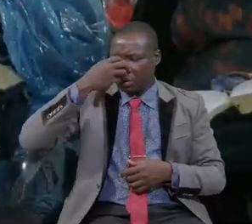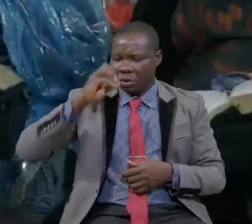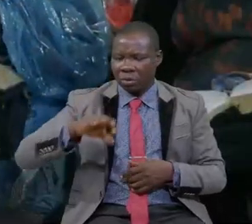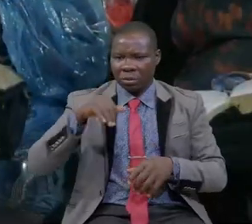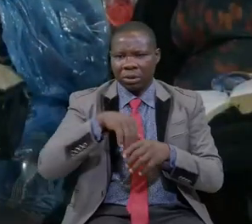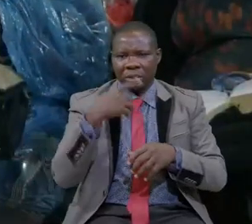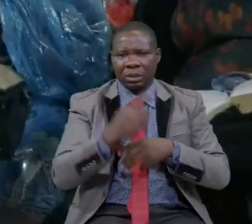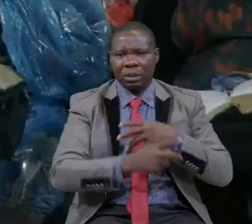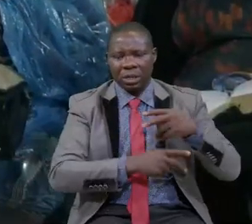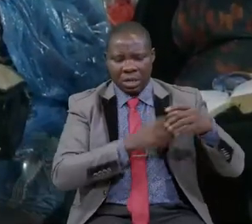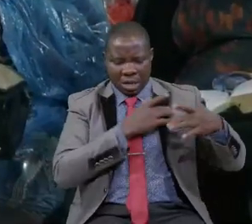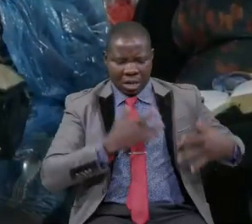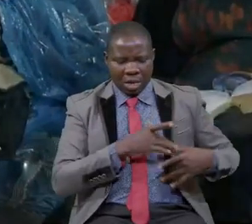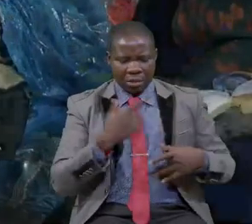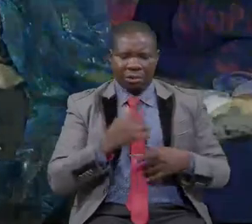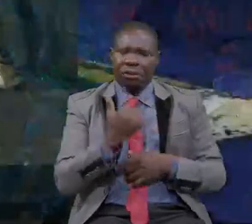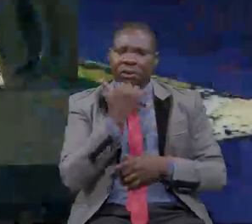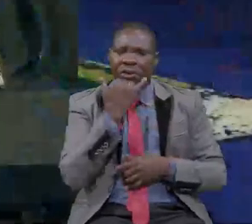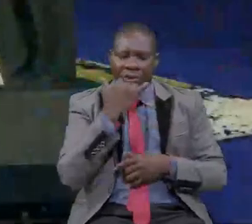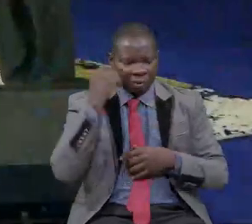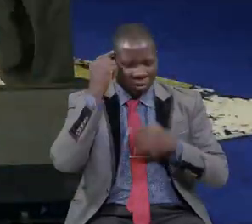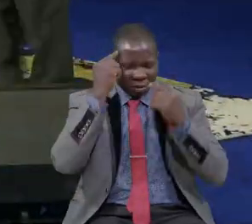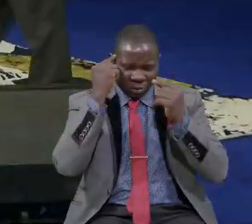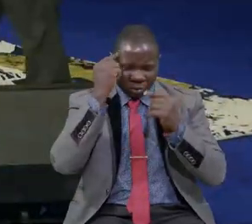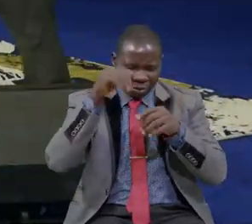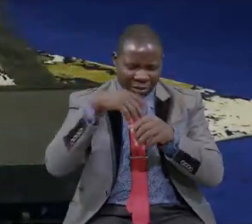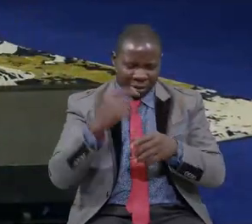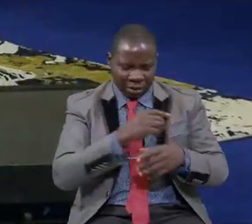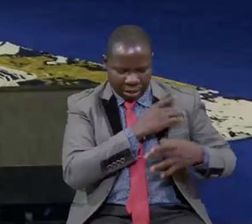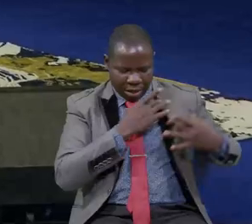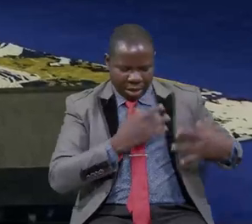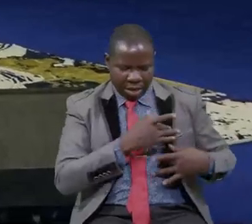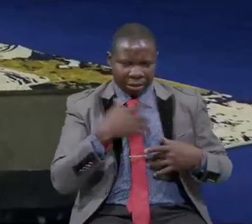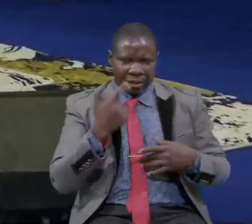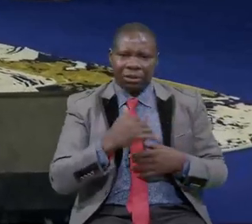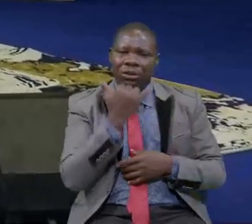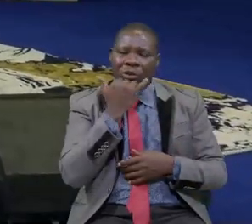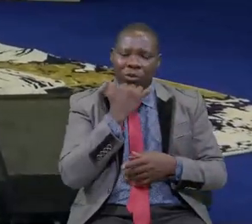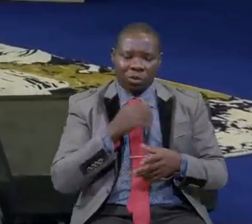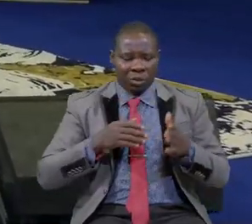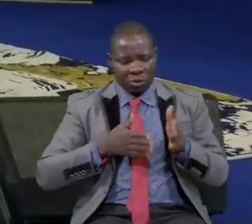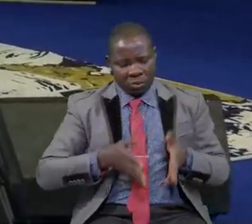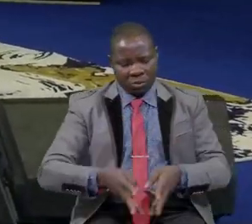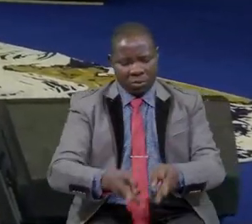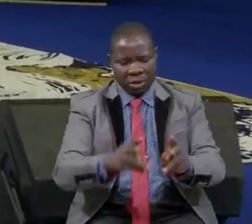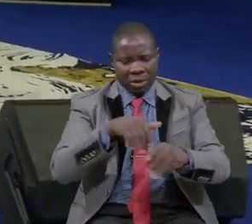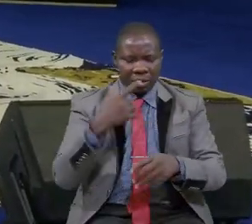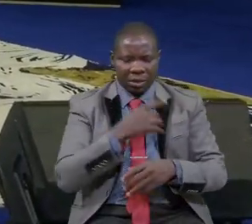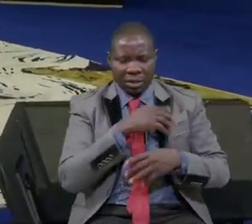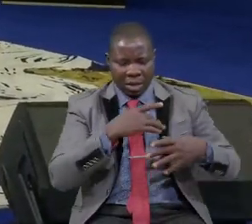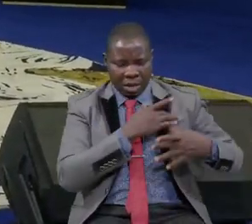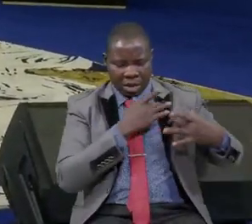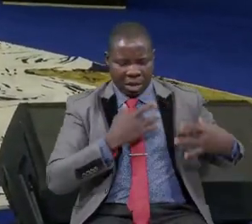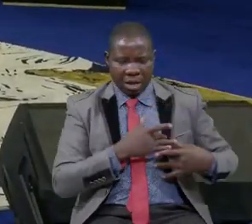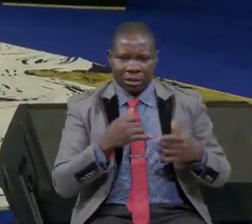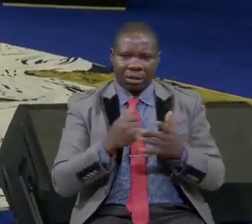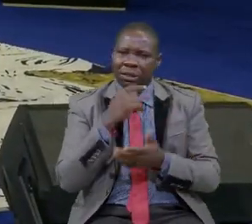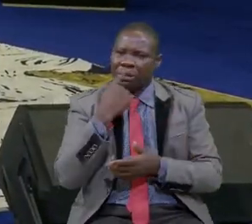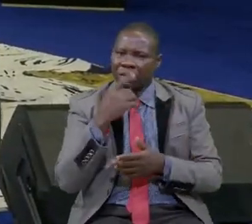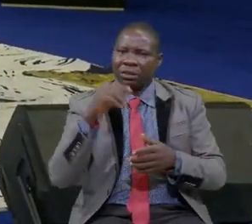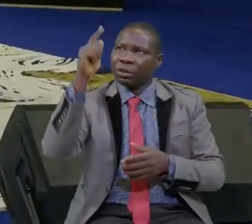wrong thought in the heart, is the wrong direction in the heart. It says God